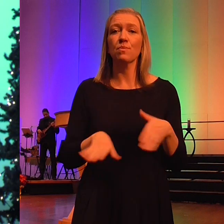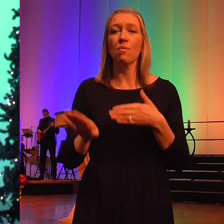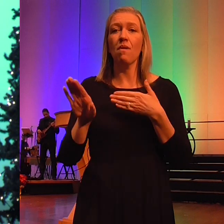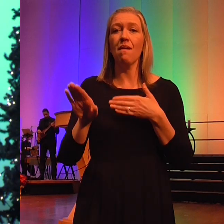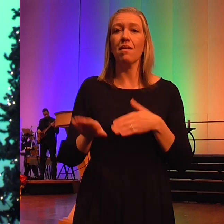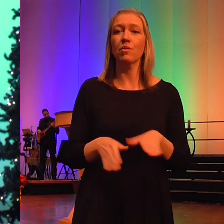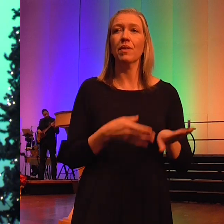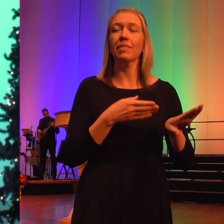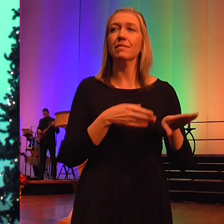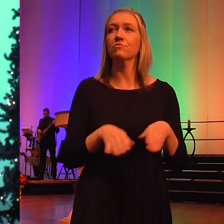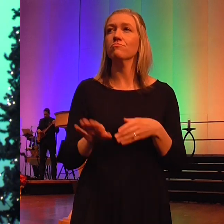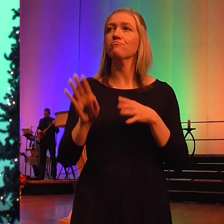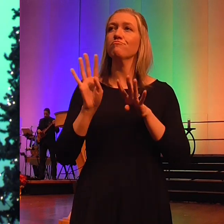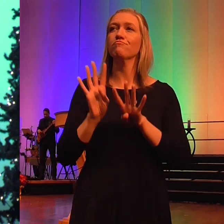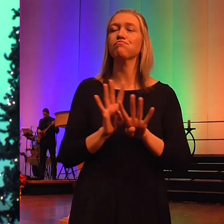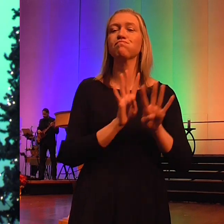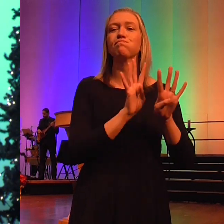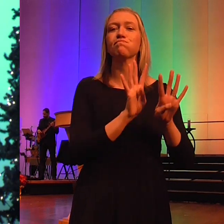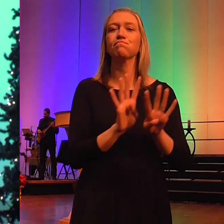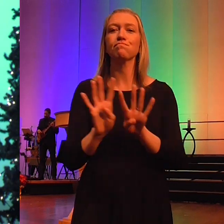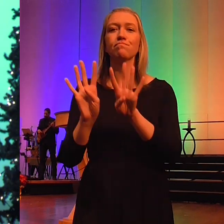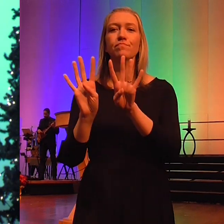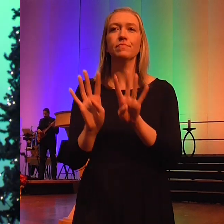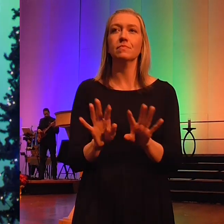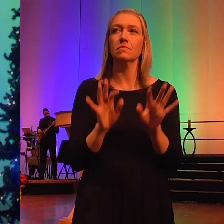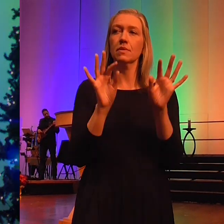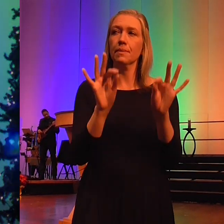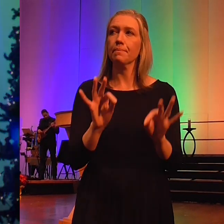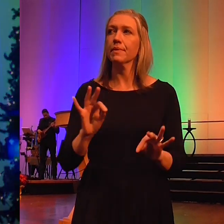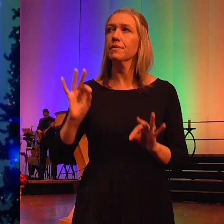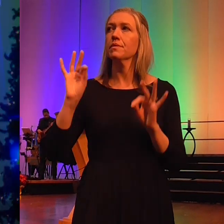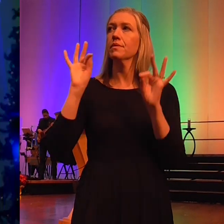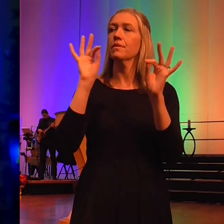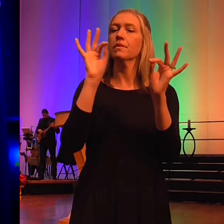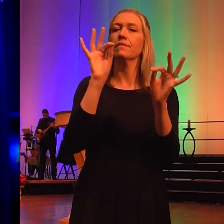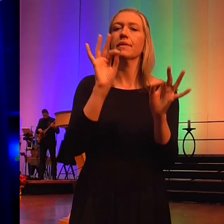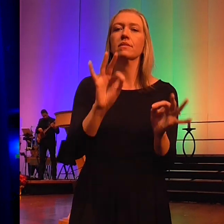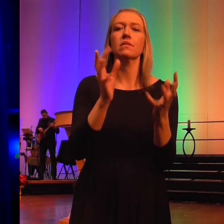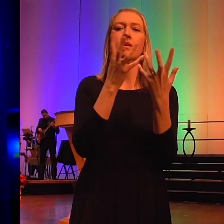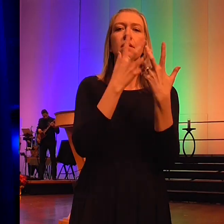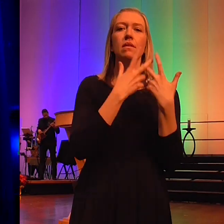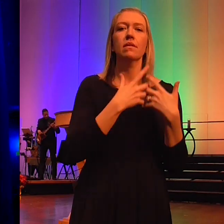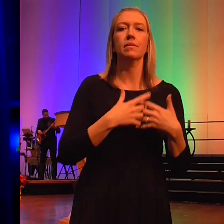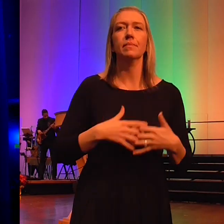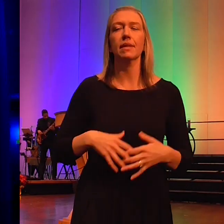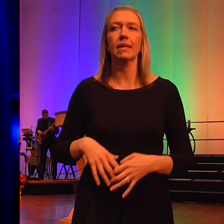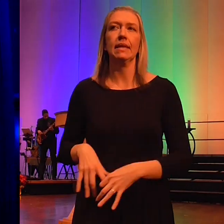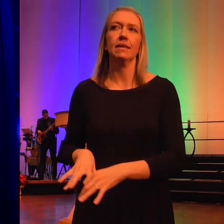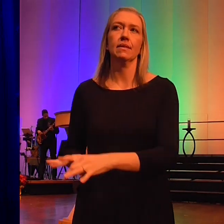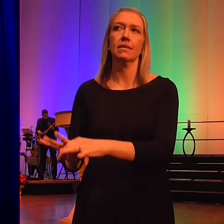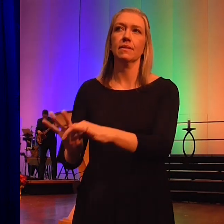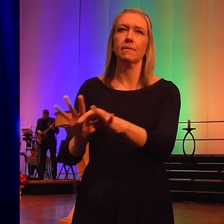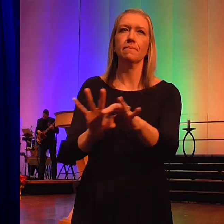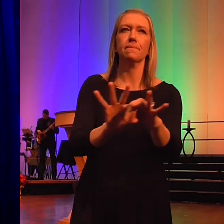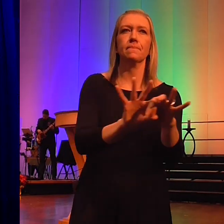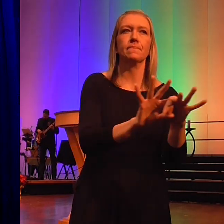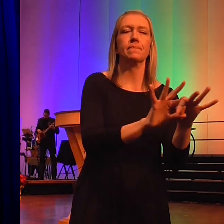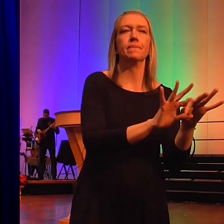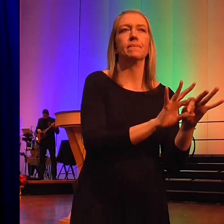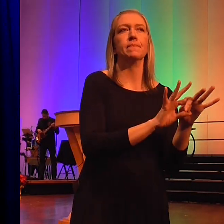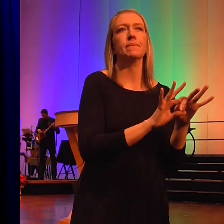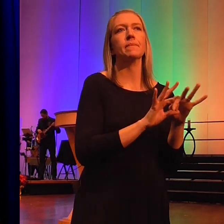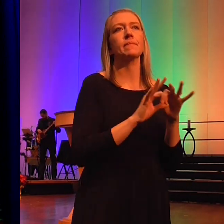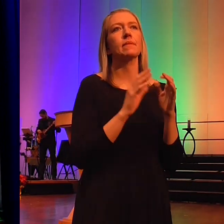Let us walk with each other in perfect harmony.